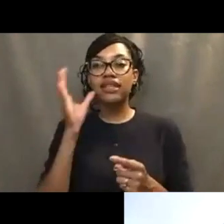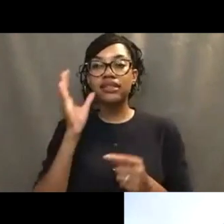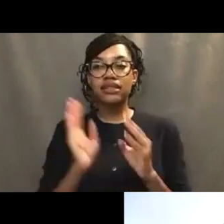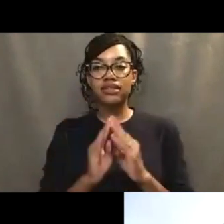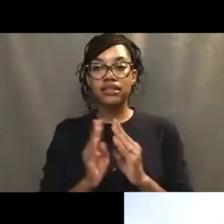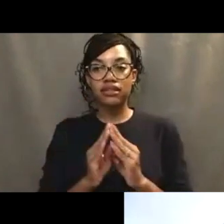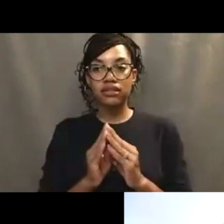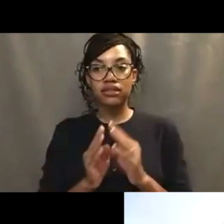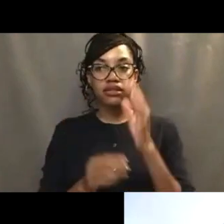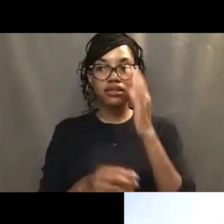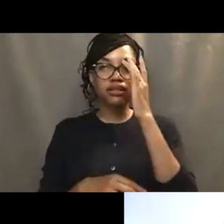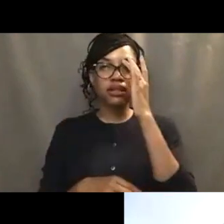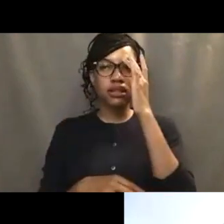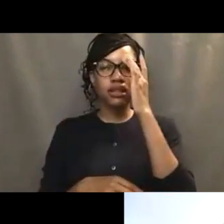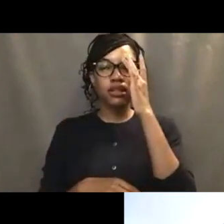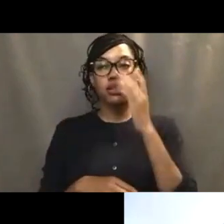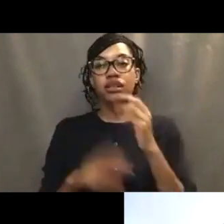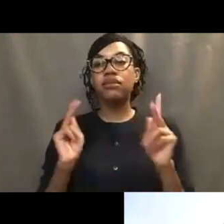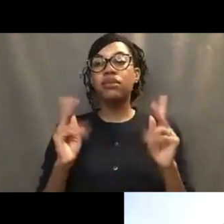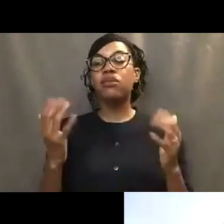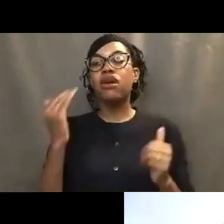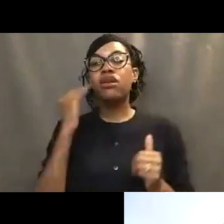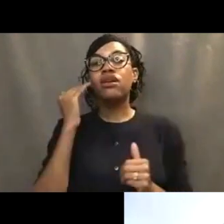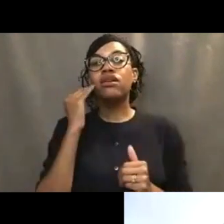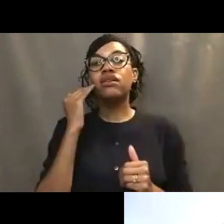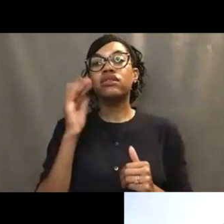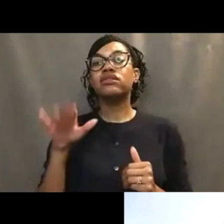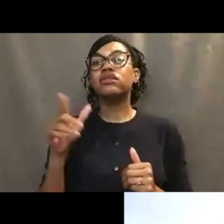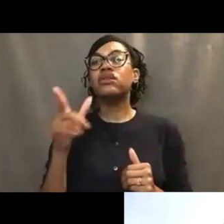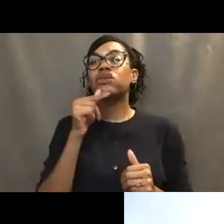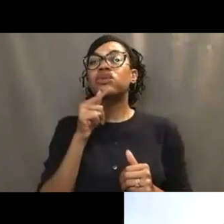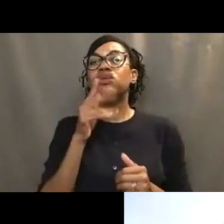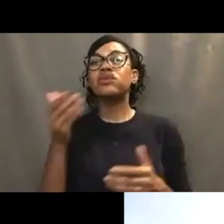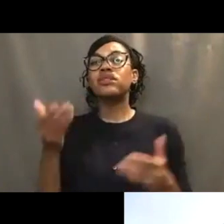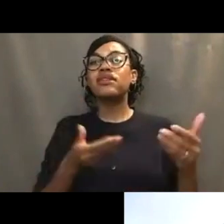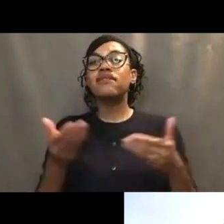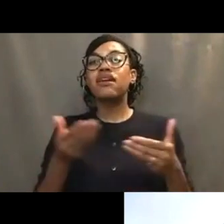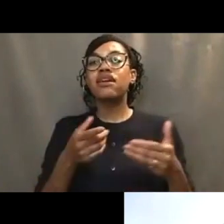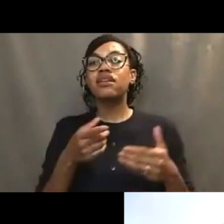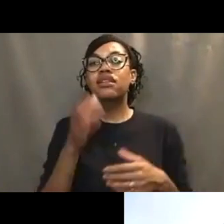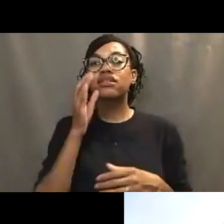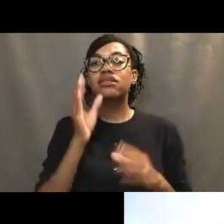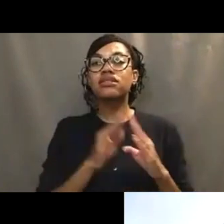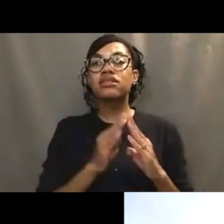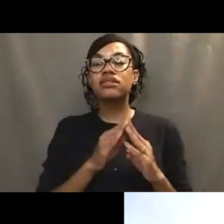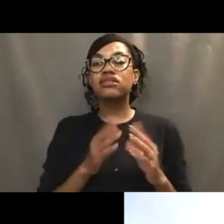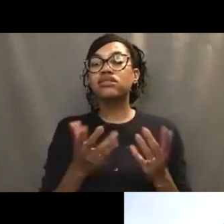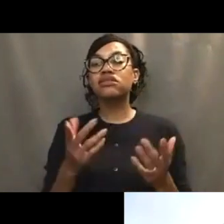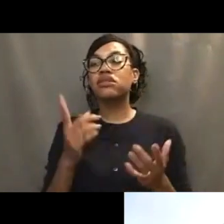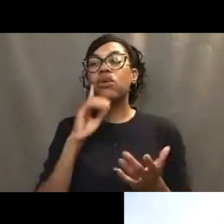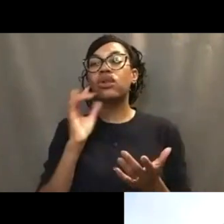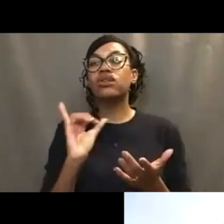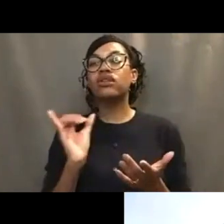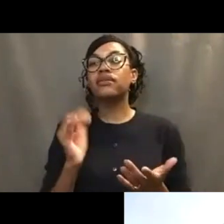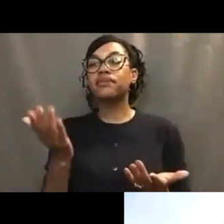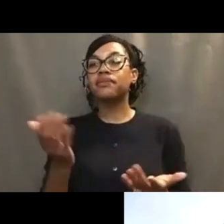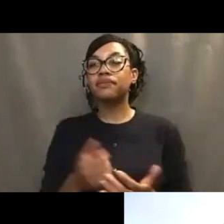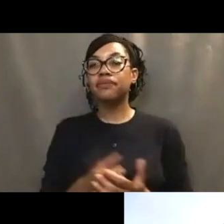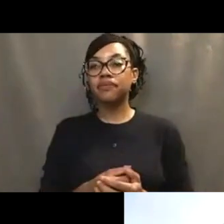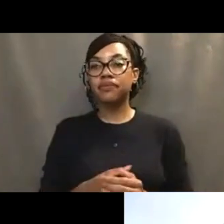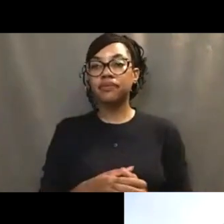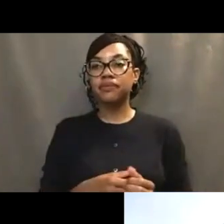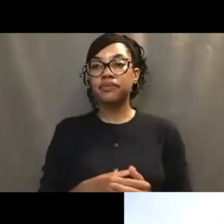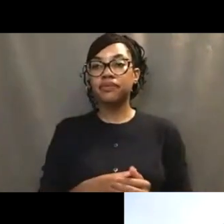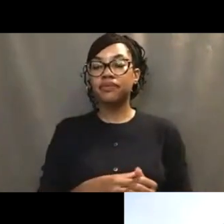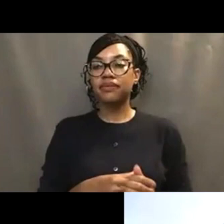listening sessions. People want to know who was invited, what did that look like exactly? So this is in the same vein